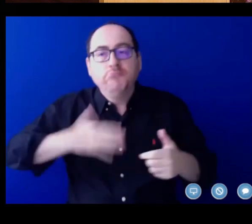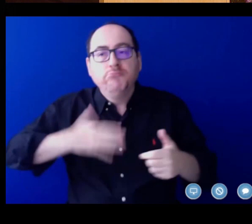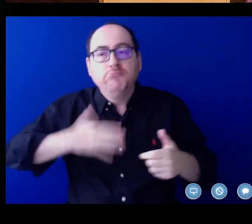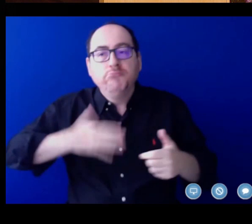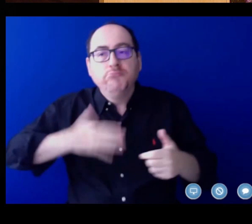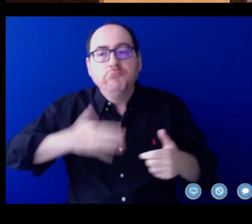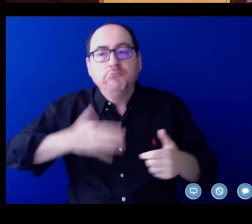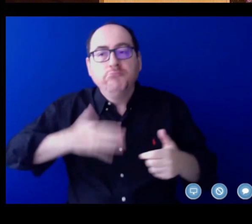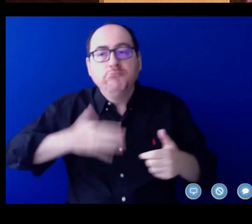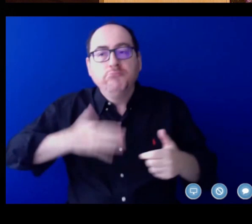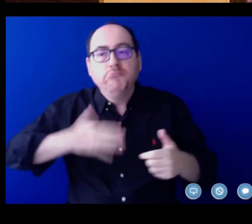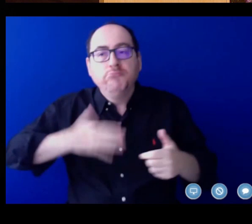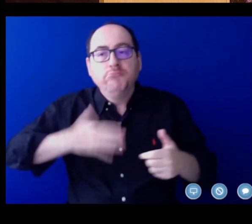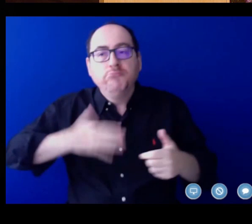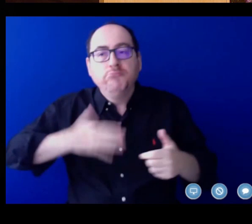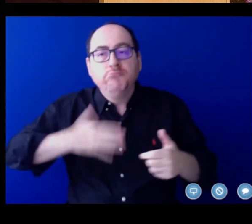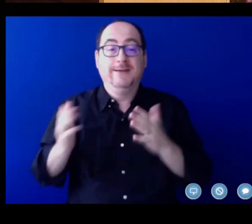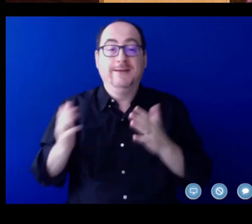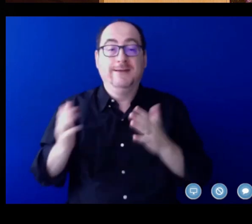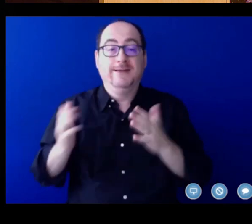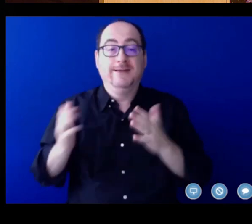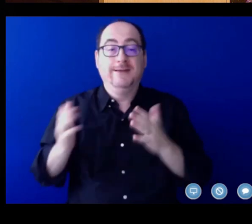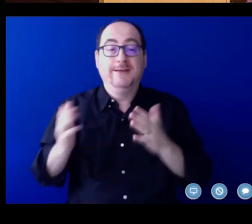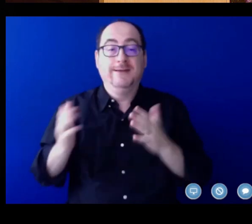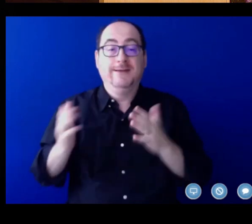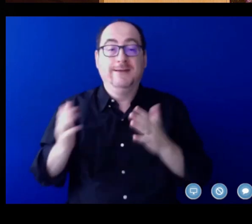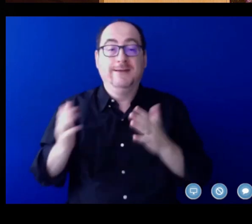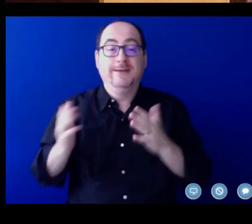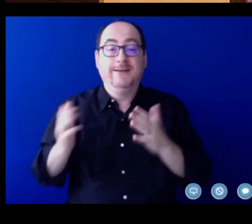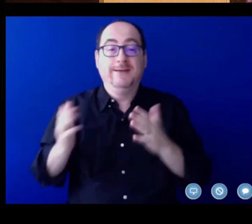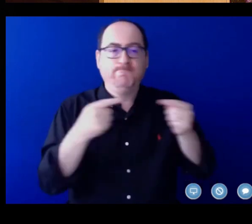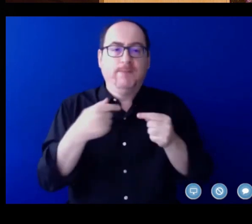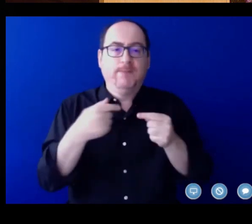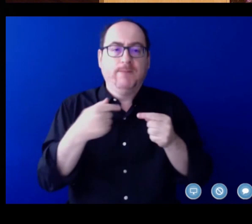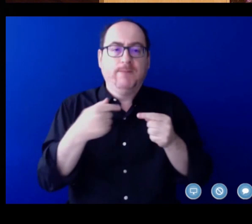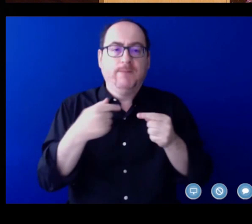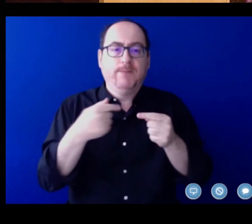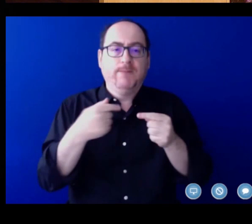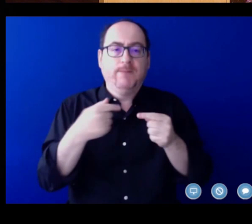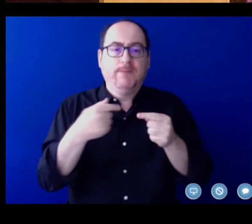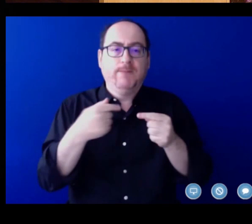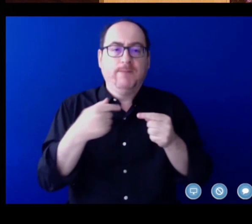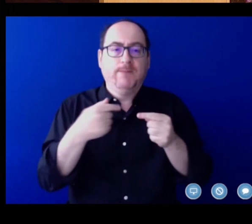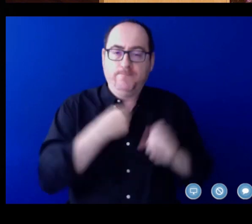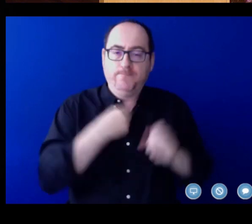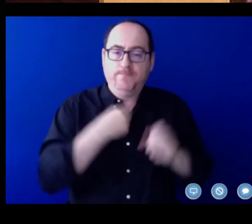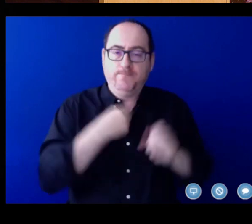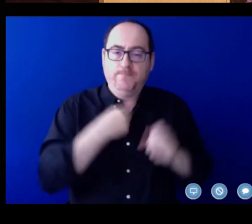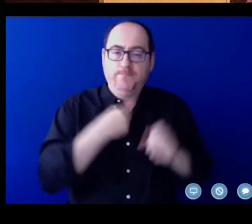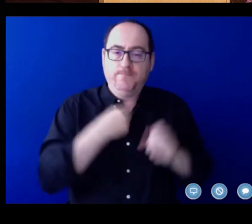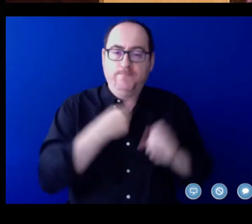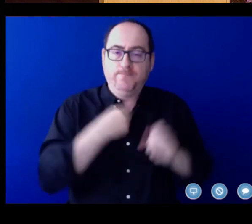work, there's two particular programs I want to focus on. Both of these are programs that Foundation House runs and that I've done